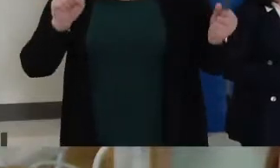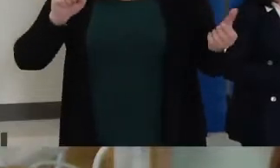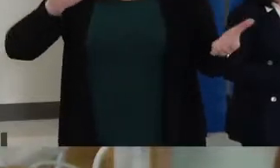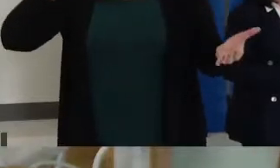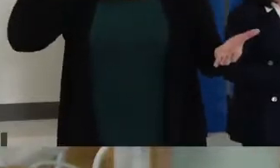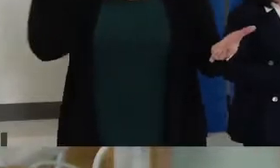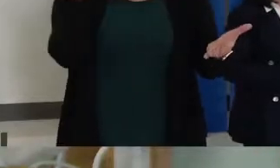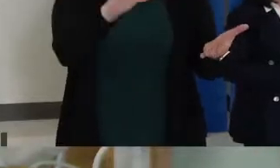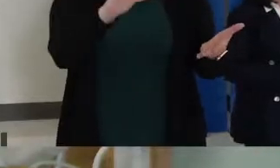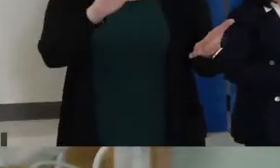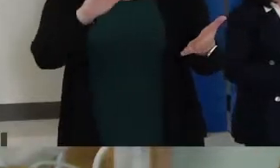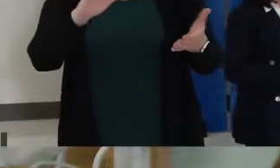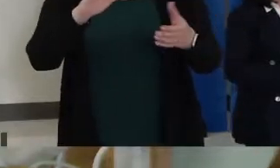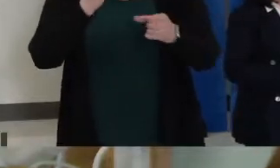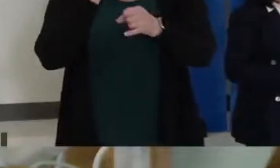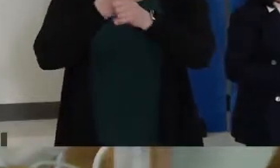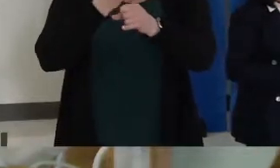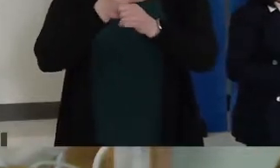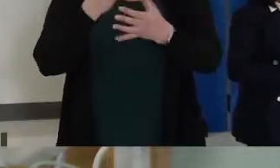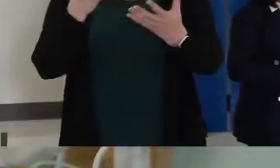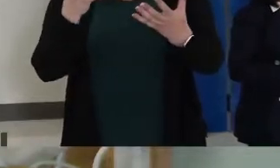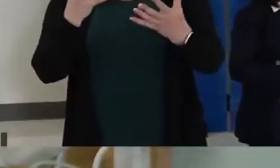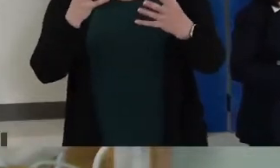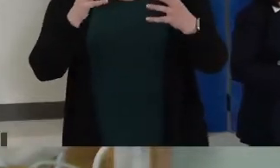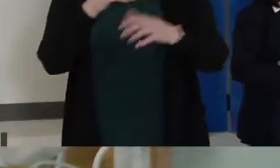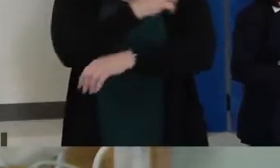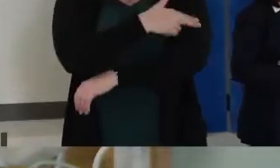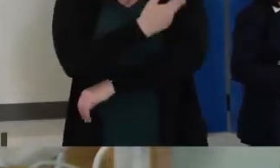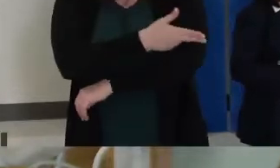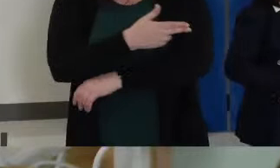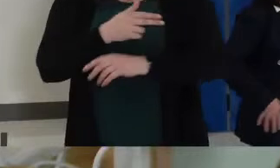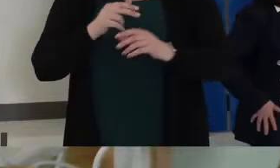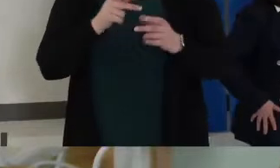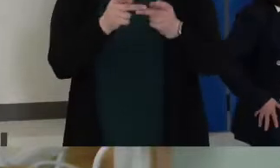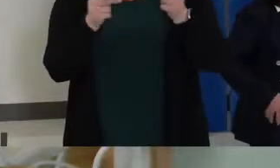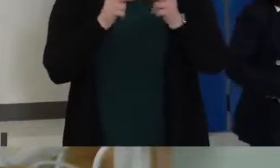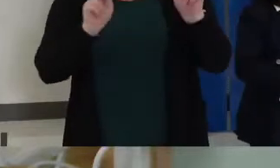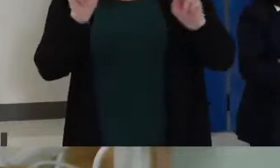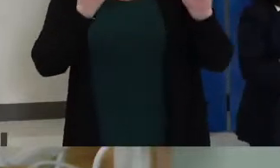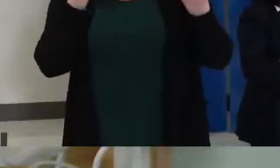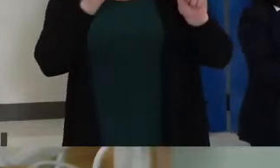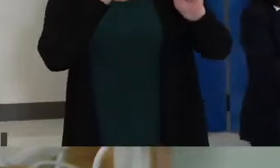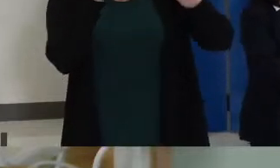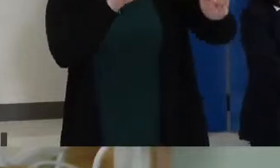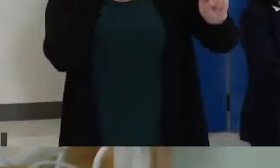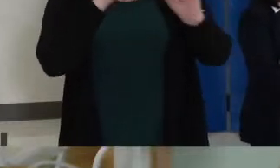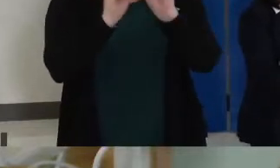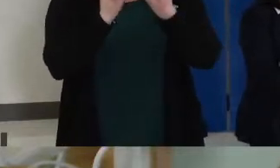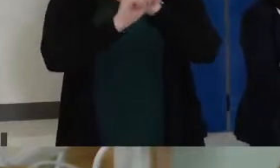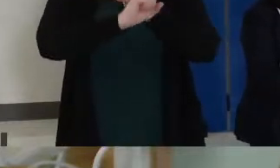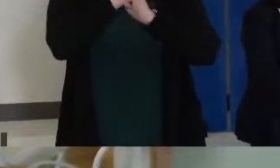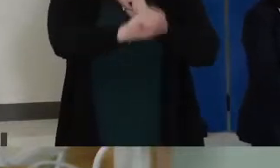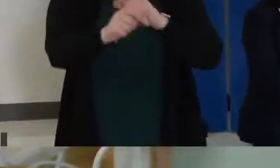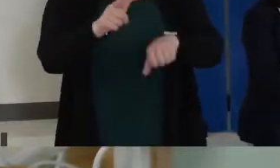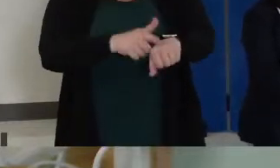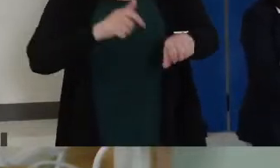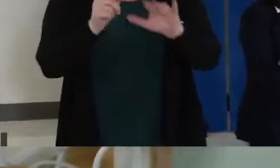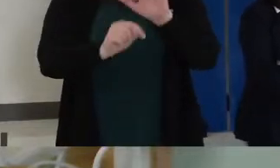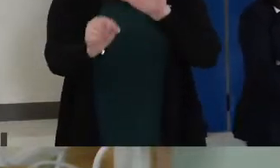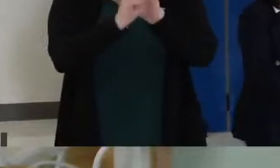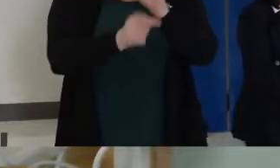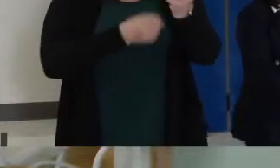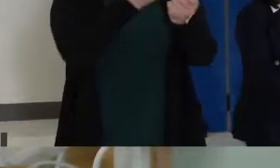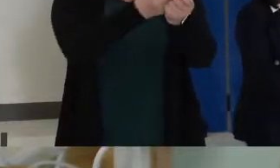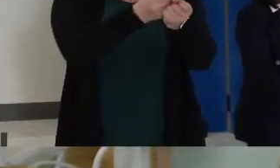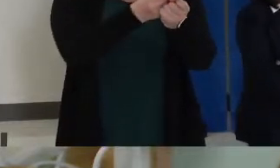institutions, Ken, like yours, have the ability to have a place where people can go for longer term, not just short-term support and